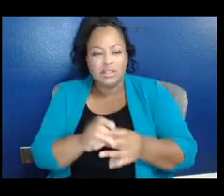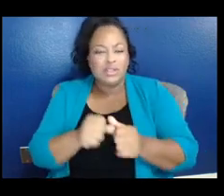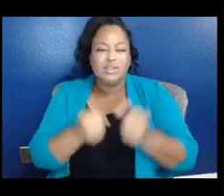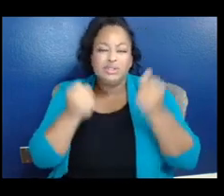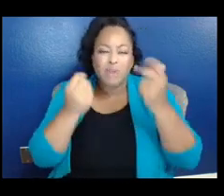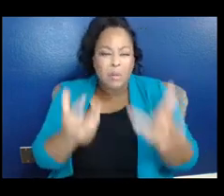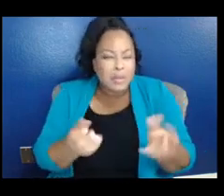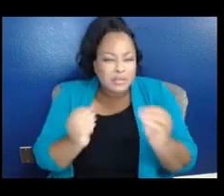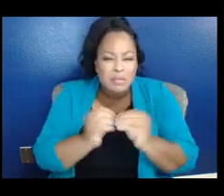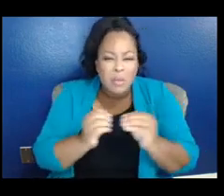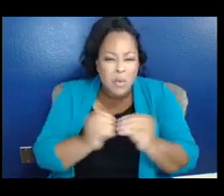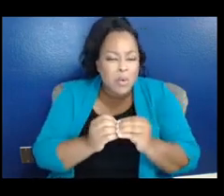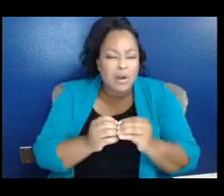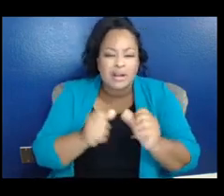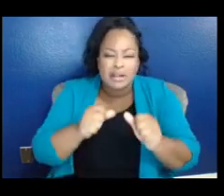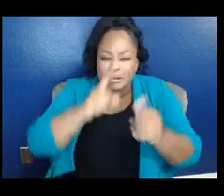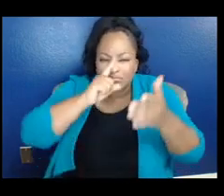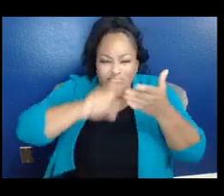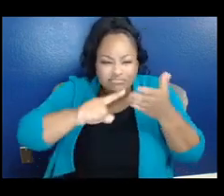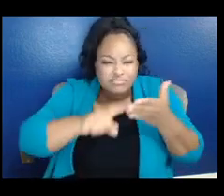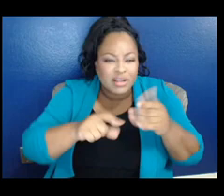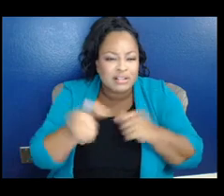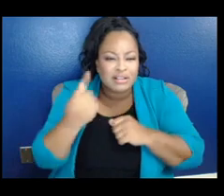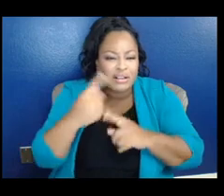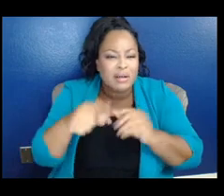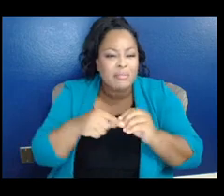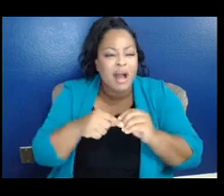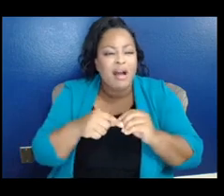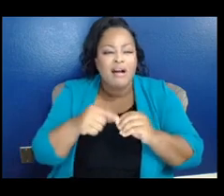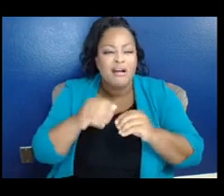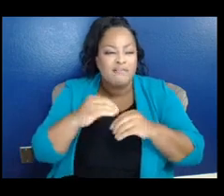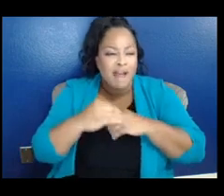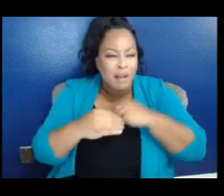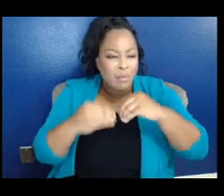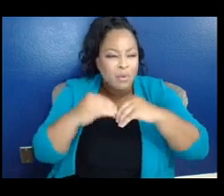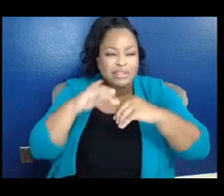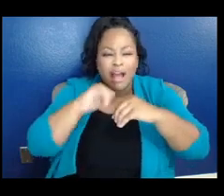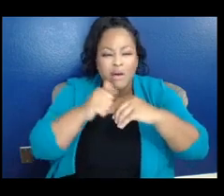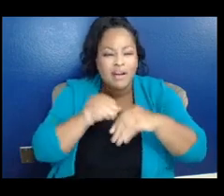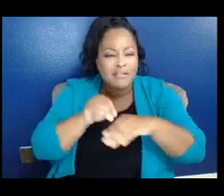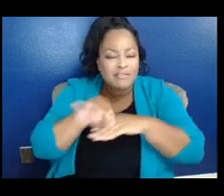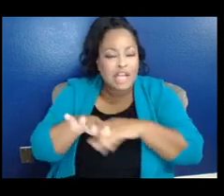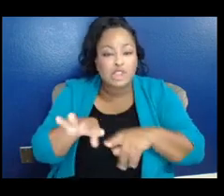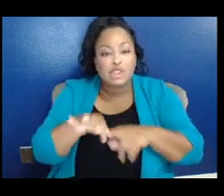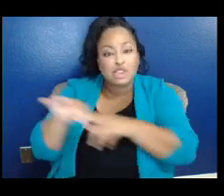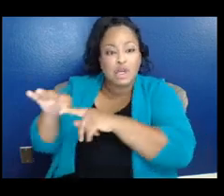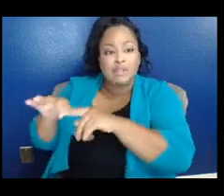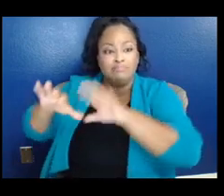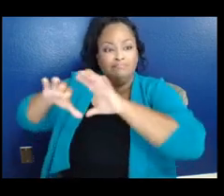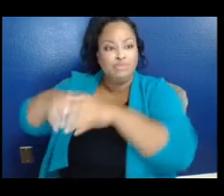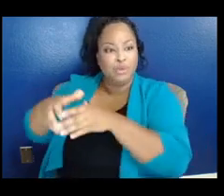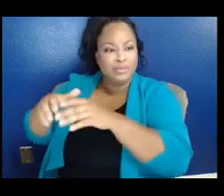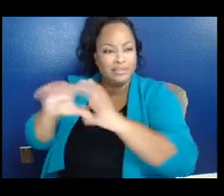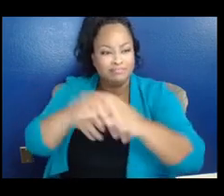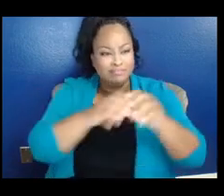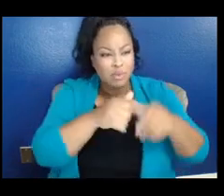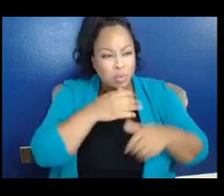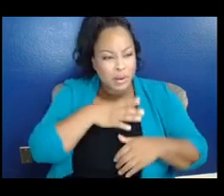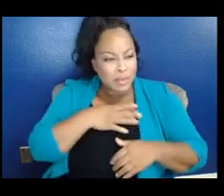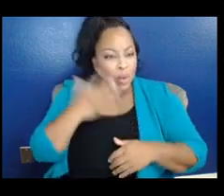much more that can be researched and understood about fibroids, the way that it affects certain populations of